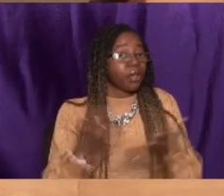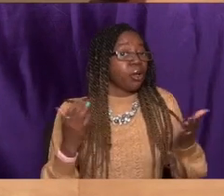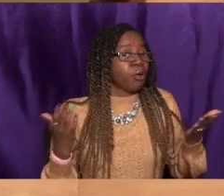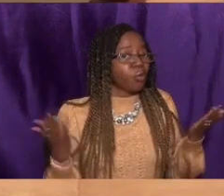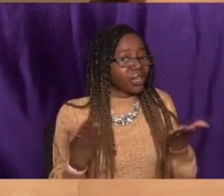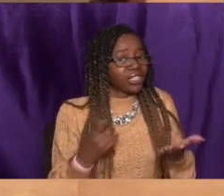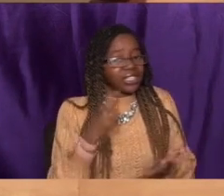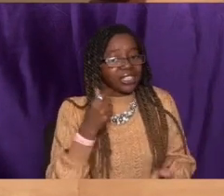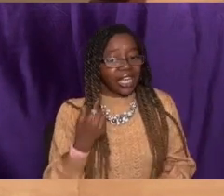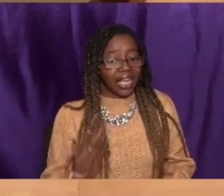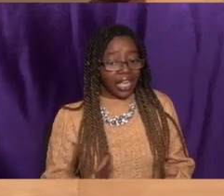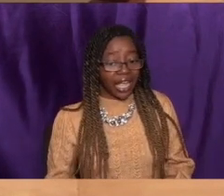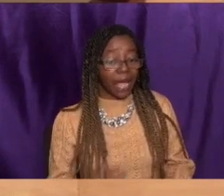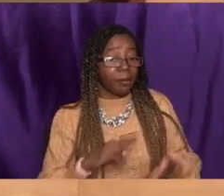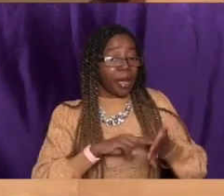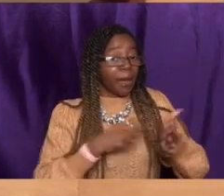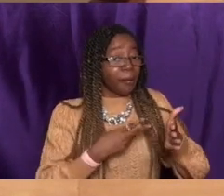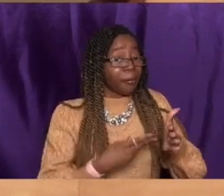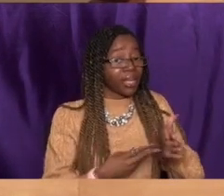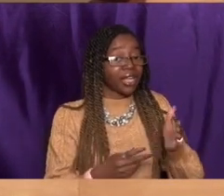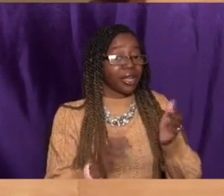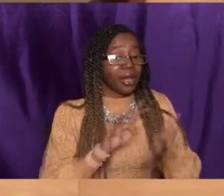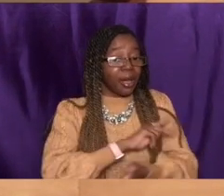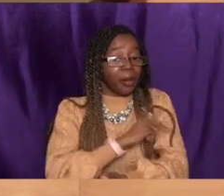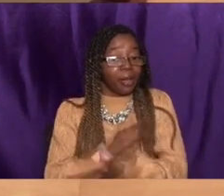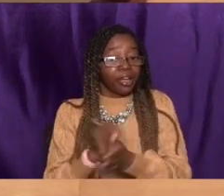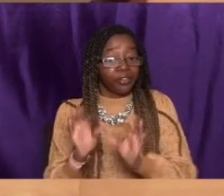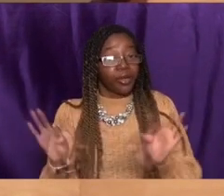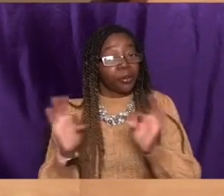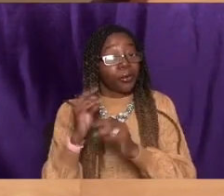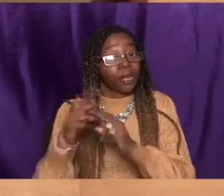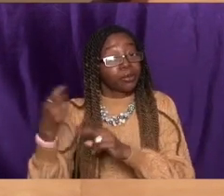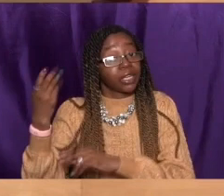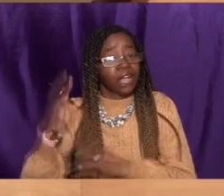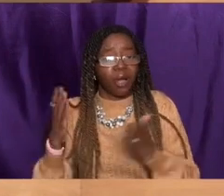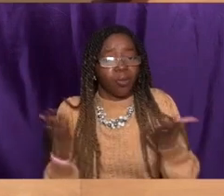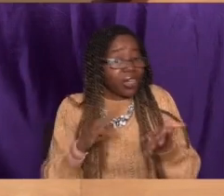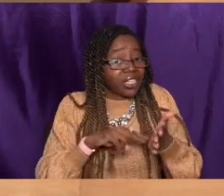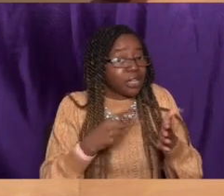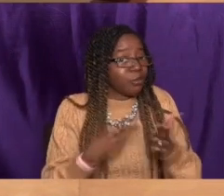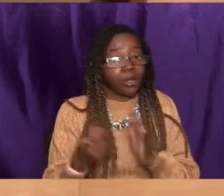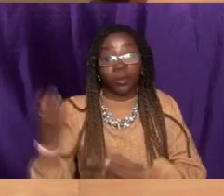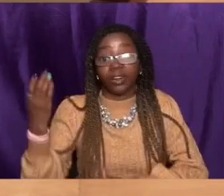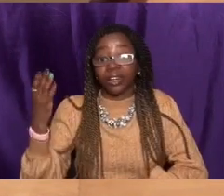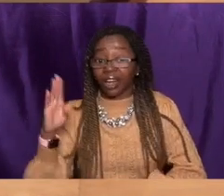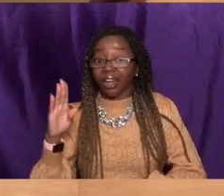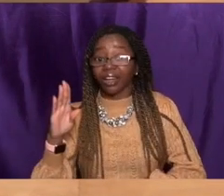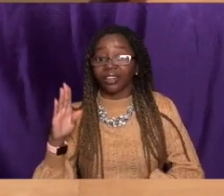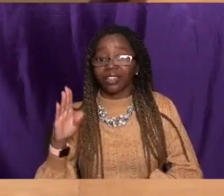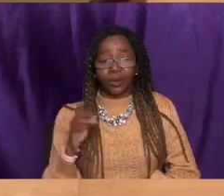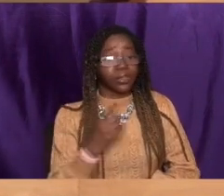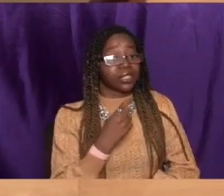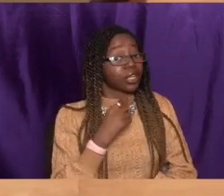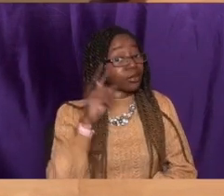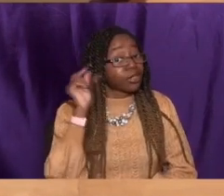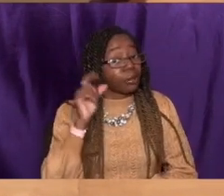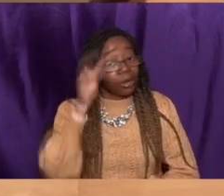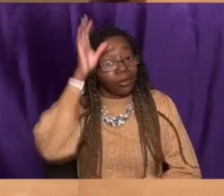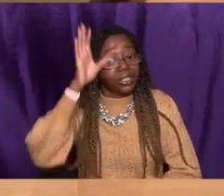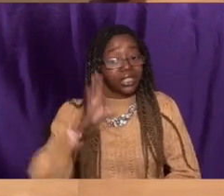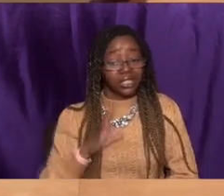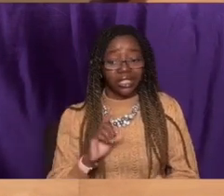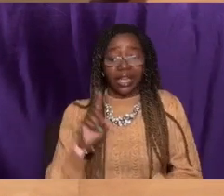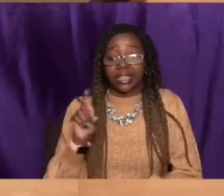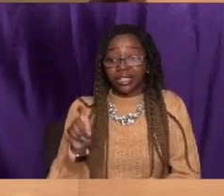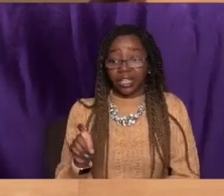this I am mean? That's one of the most powerful and important names of God, but what does it mean? When God was saying to Moses, and he's